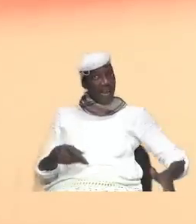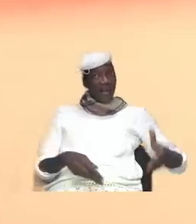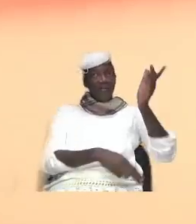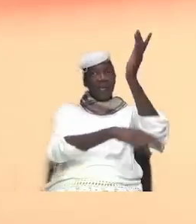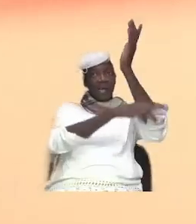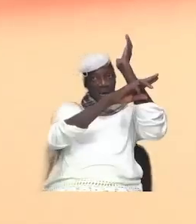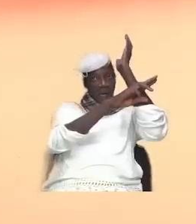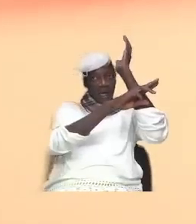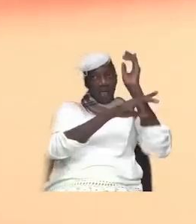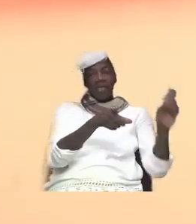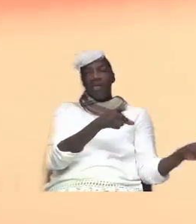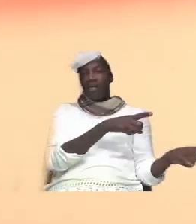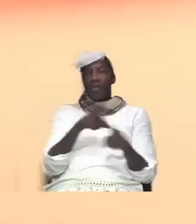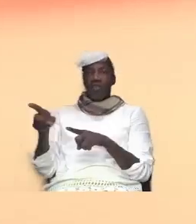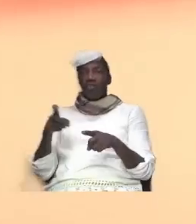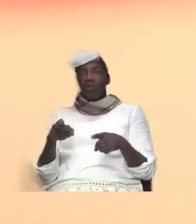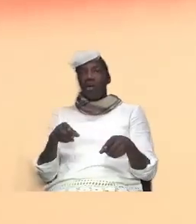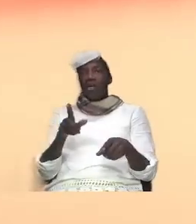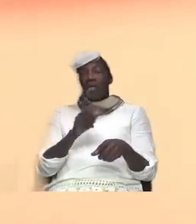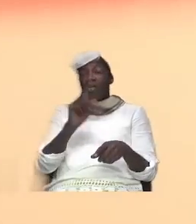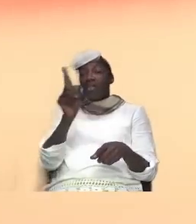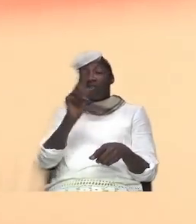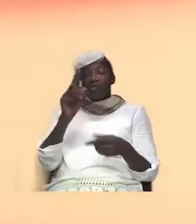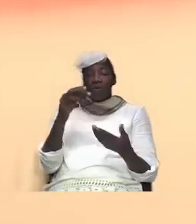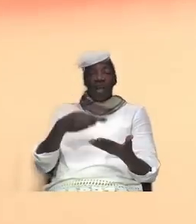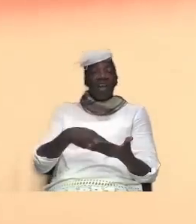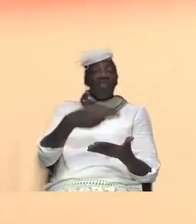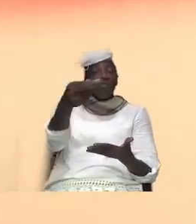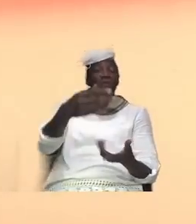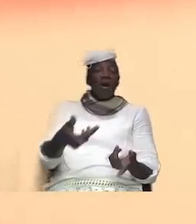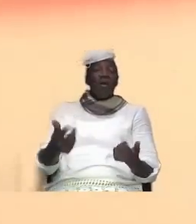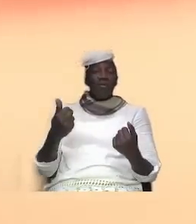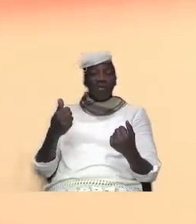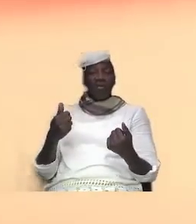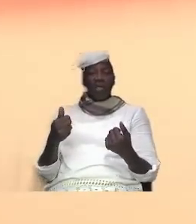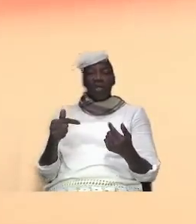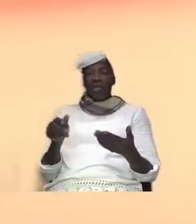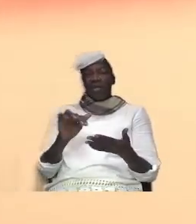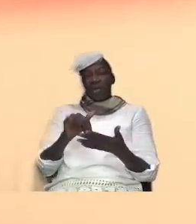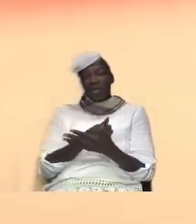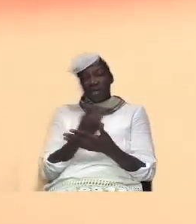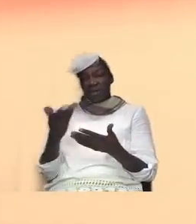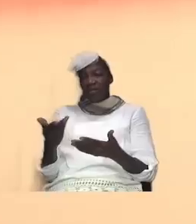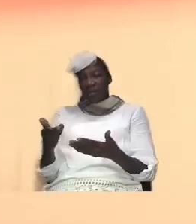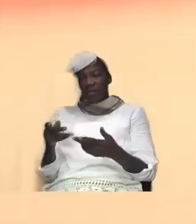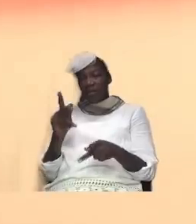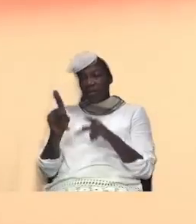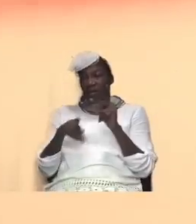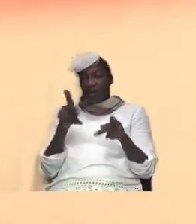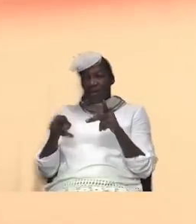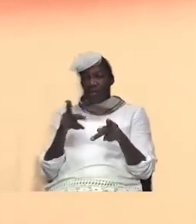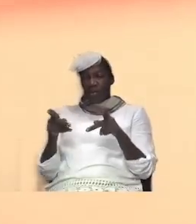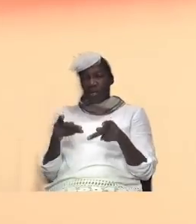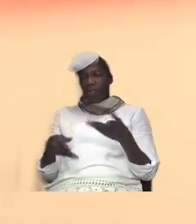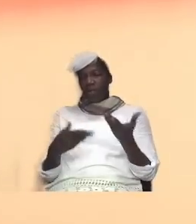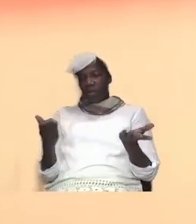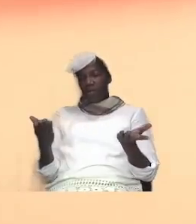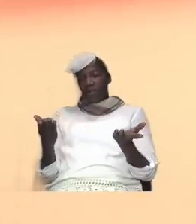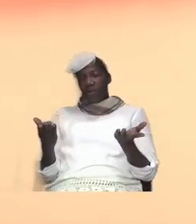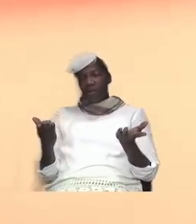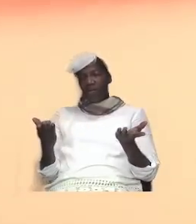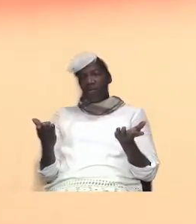the reward is going to come in. Because when you do these things and nobody do, if people know, you know, they will reward you. You know what your reward will be? Their